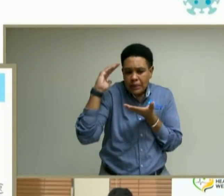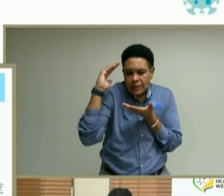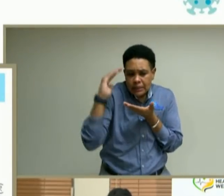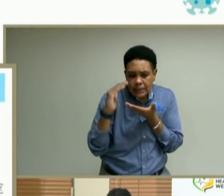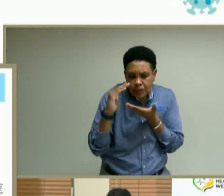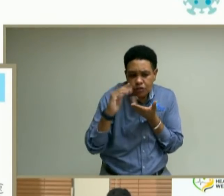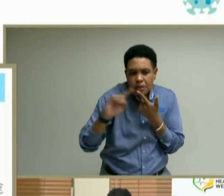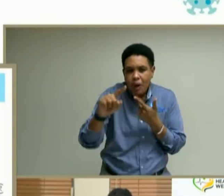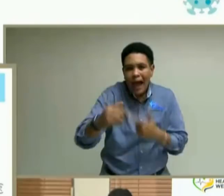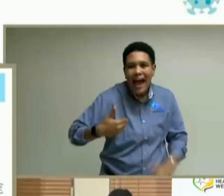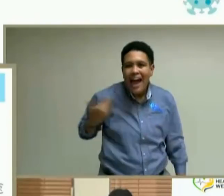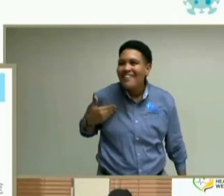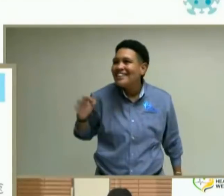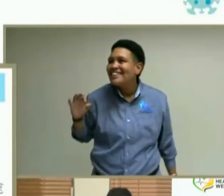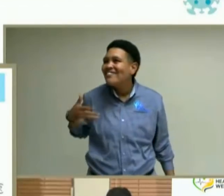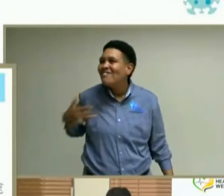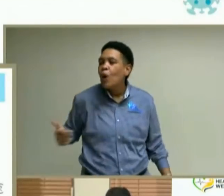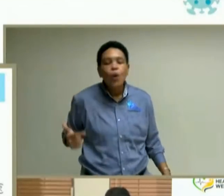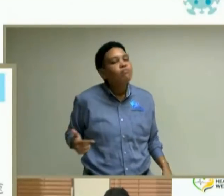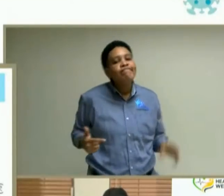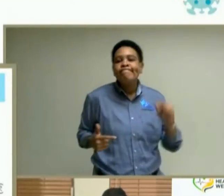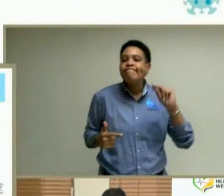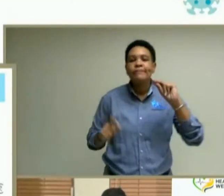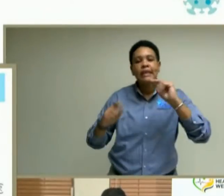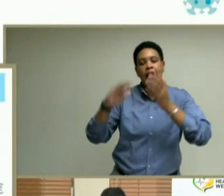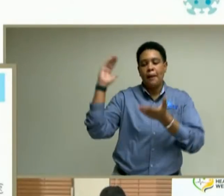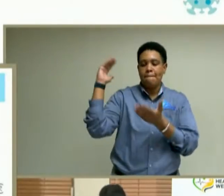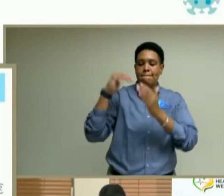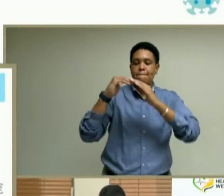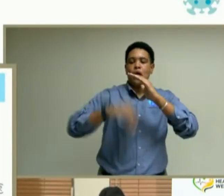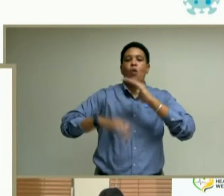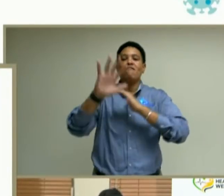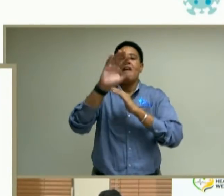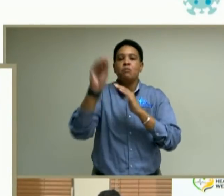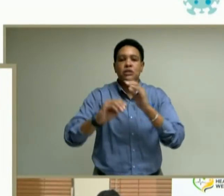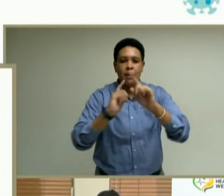happy about. We need to get below 5% positivity rate.